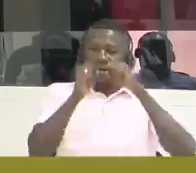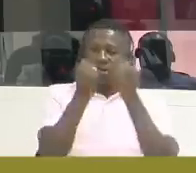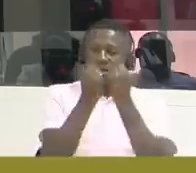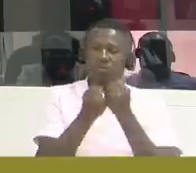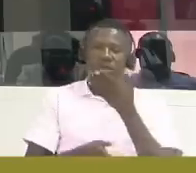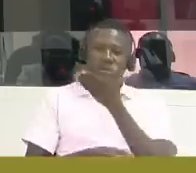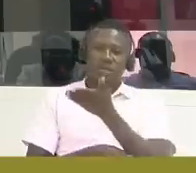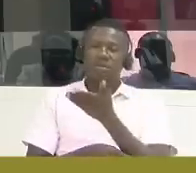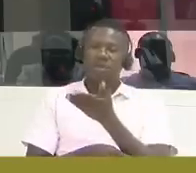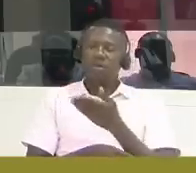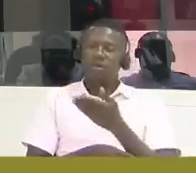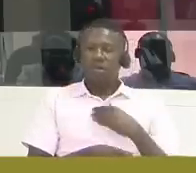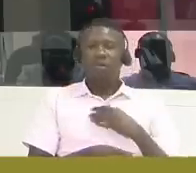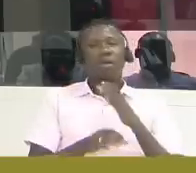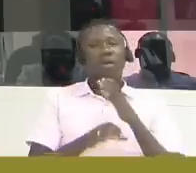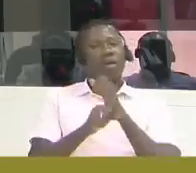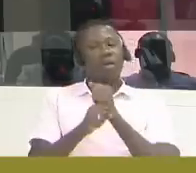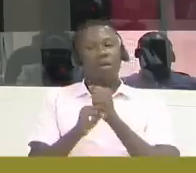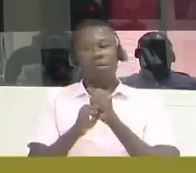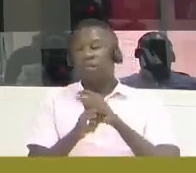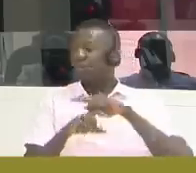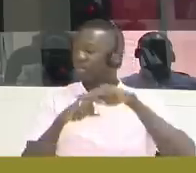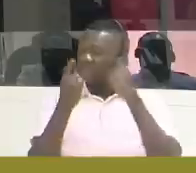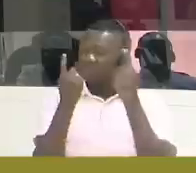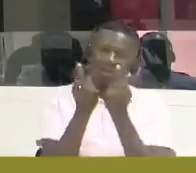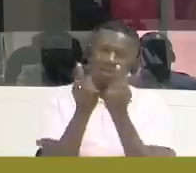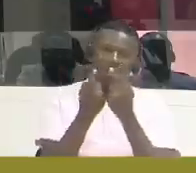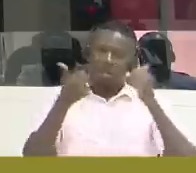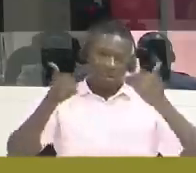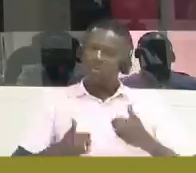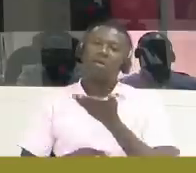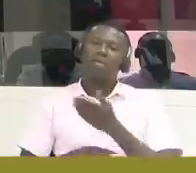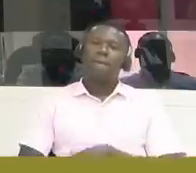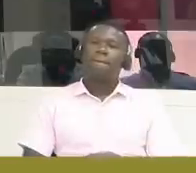of any happening.